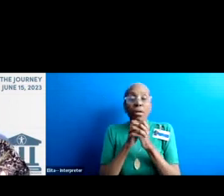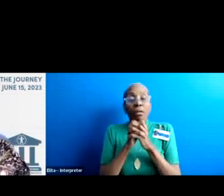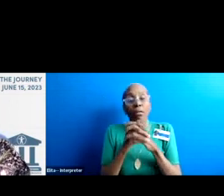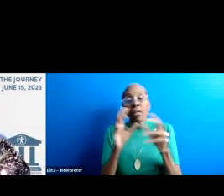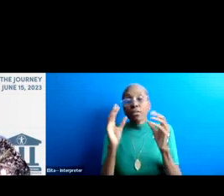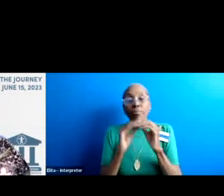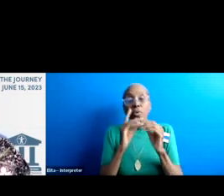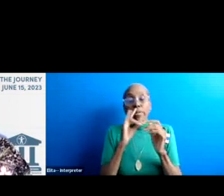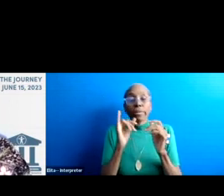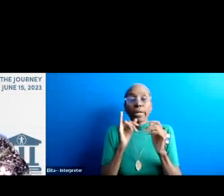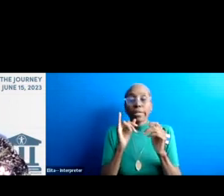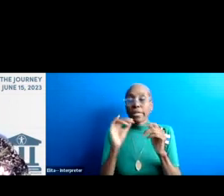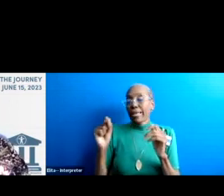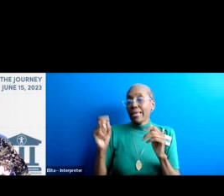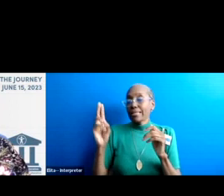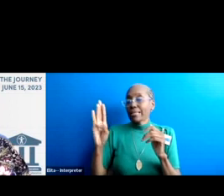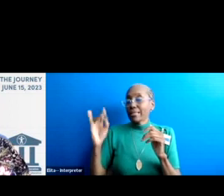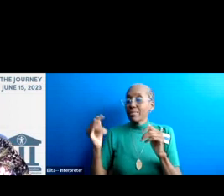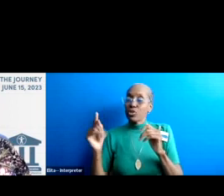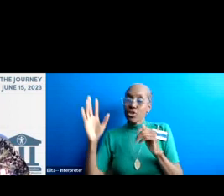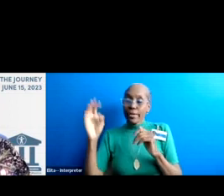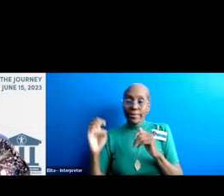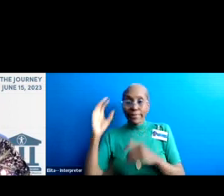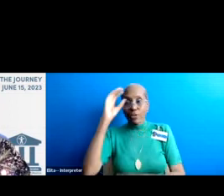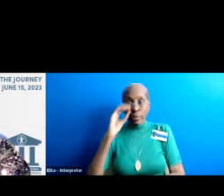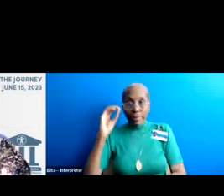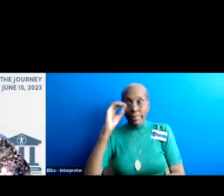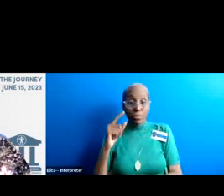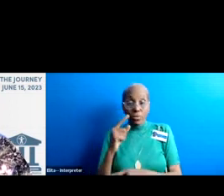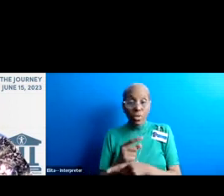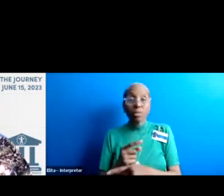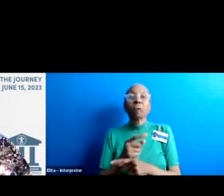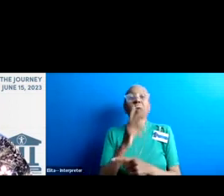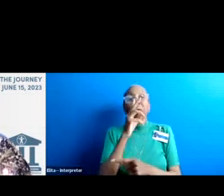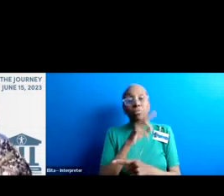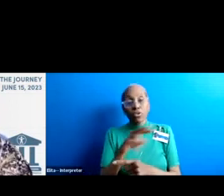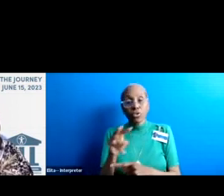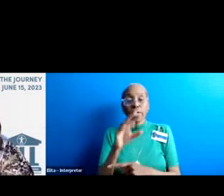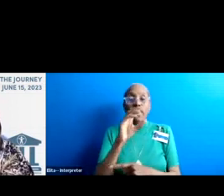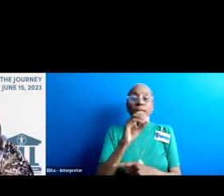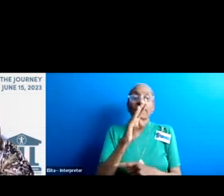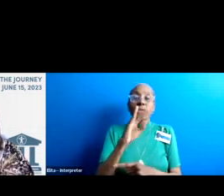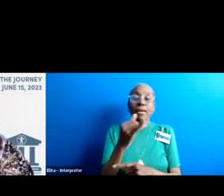a subjective type opinion, right? So let's look at the objective accessibility